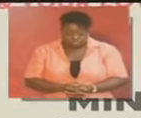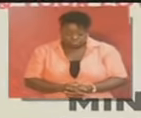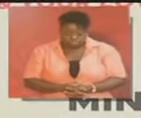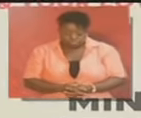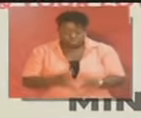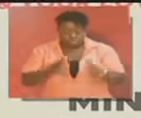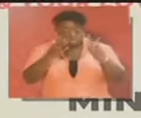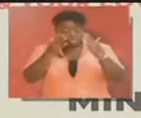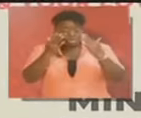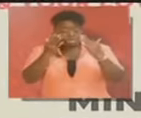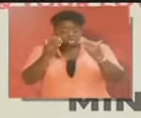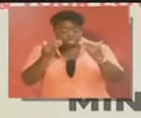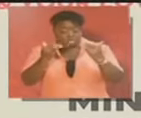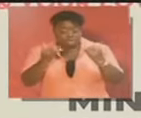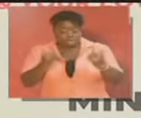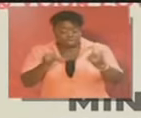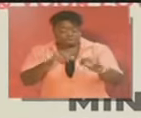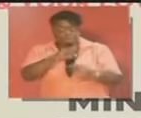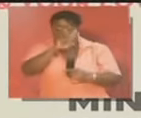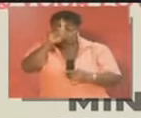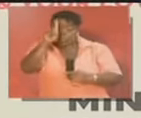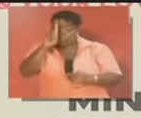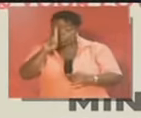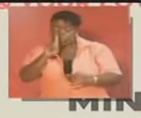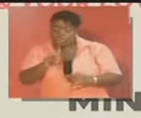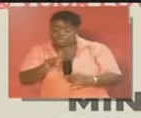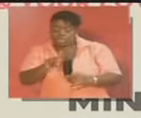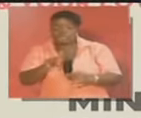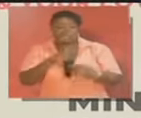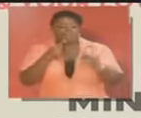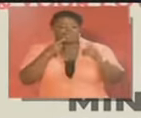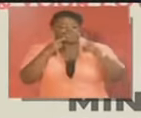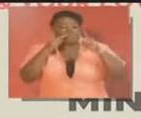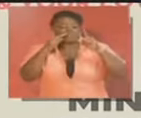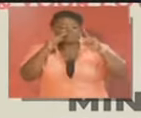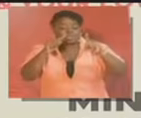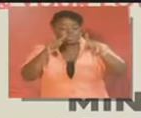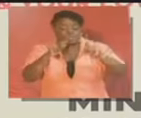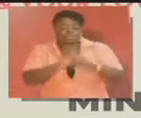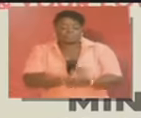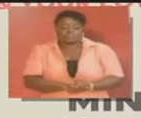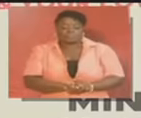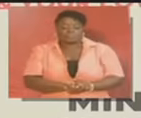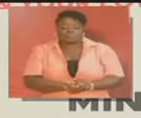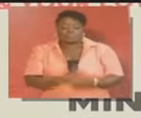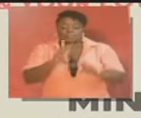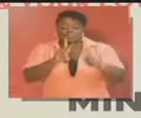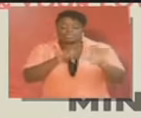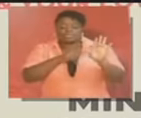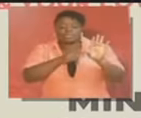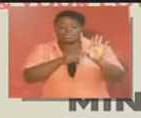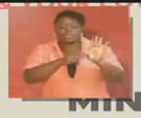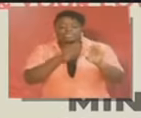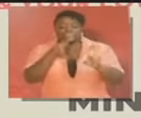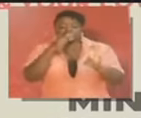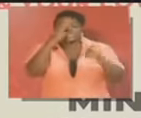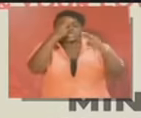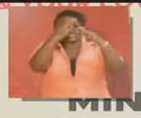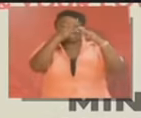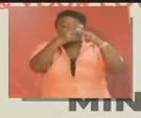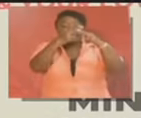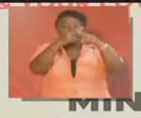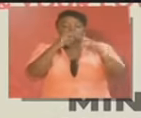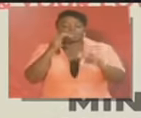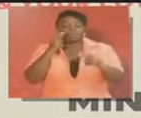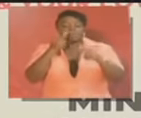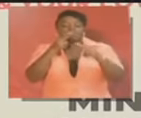we go now to the question and answer segment. We ask our media representatives, please begin by stating your name and the name of the